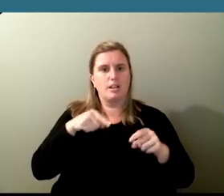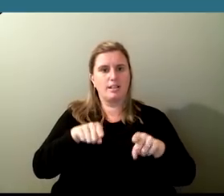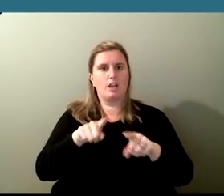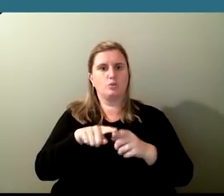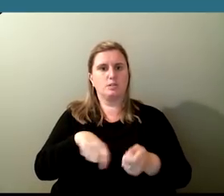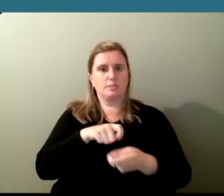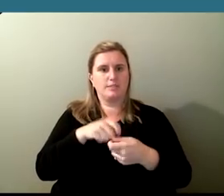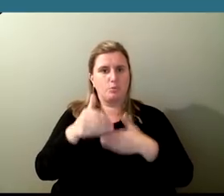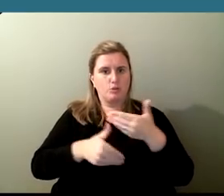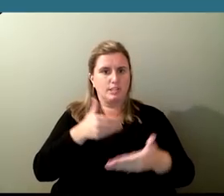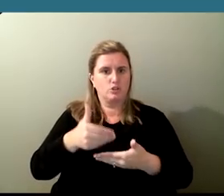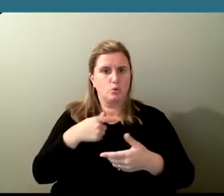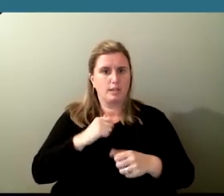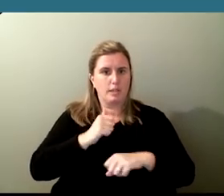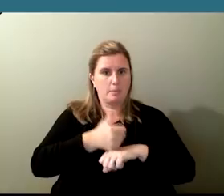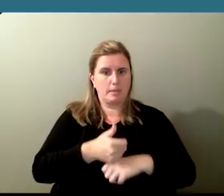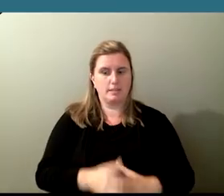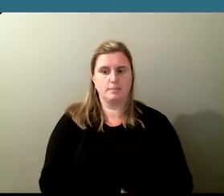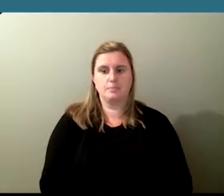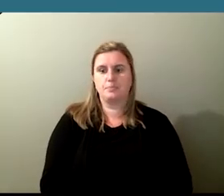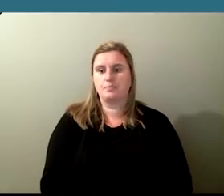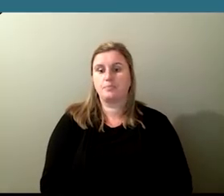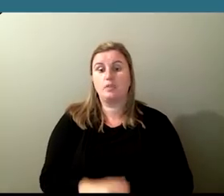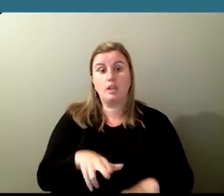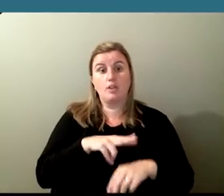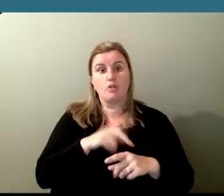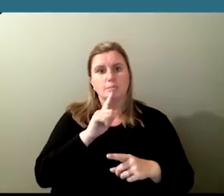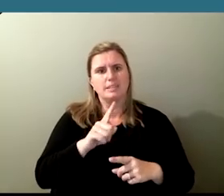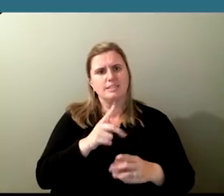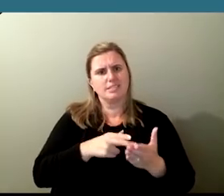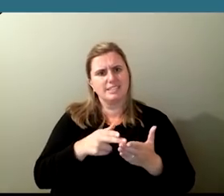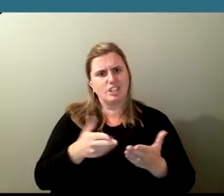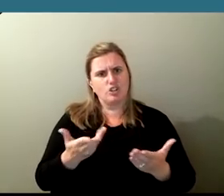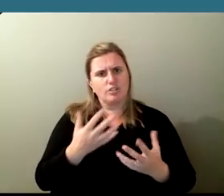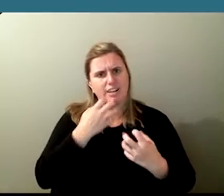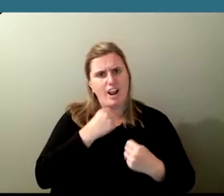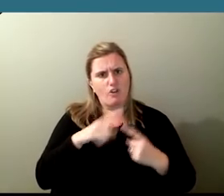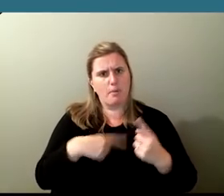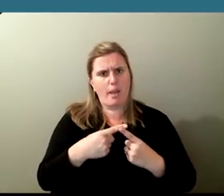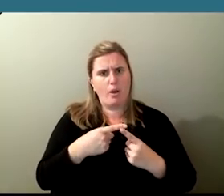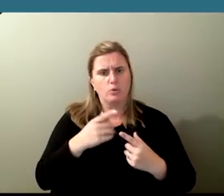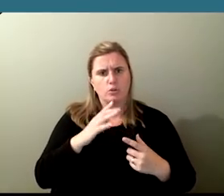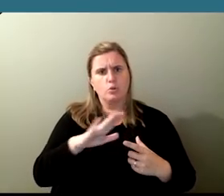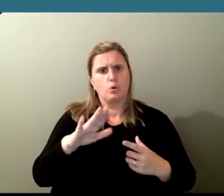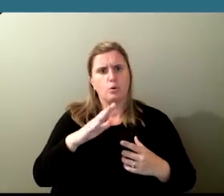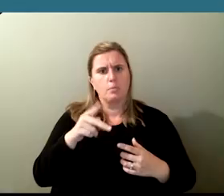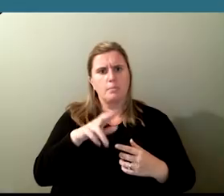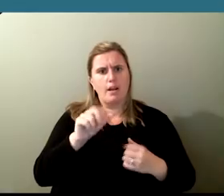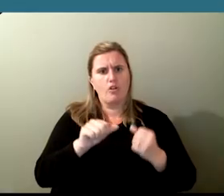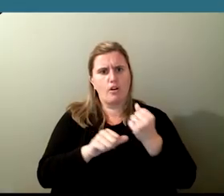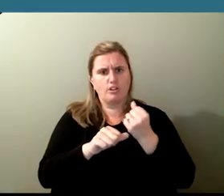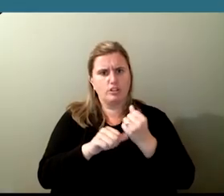specific procedures to be implemented. And of course, be sincere, you know, care about your paraeducators when providing